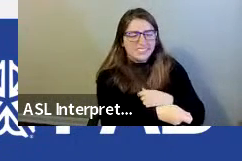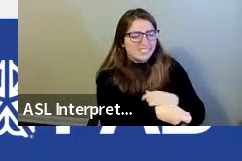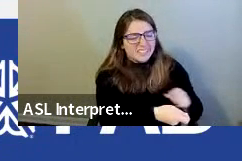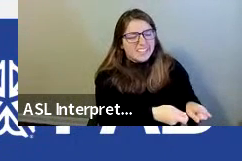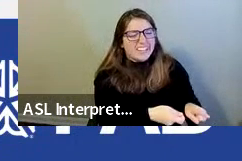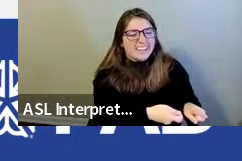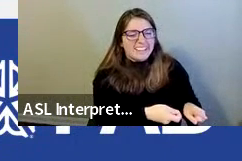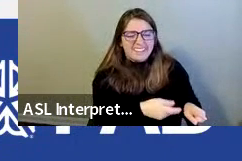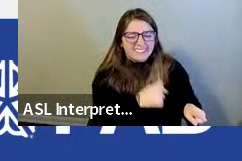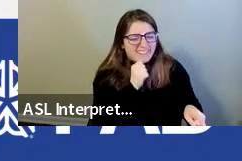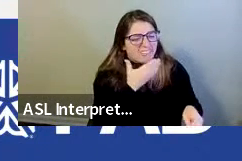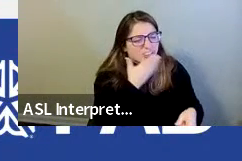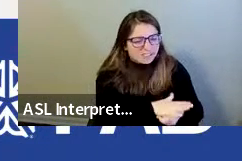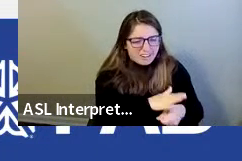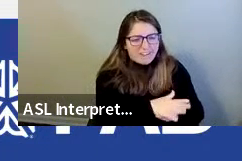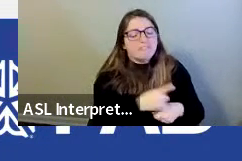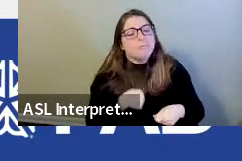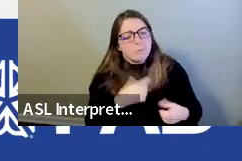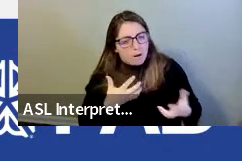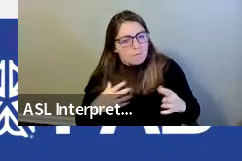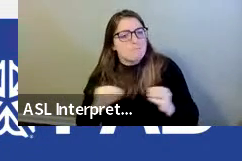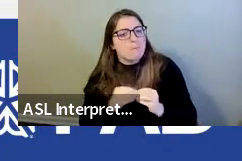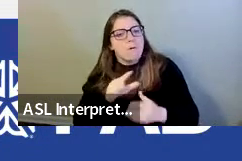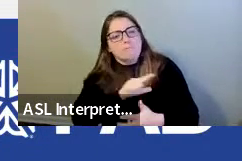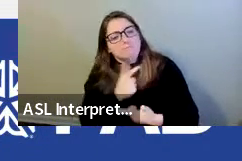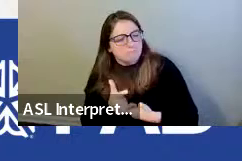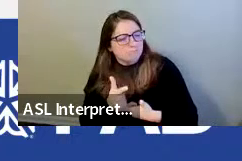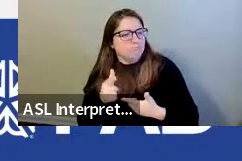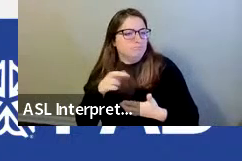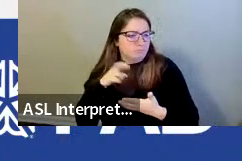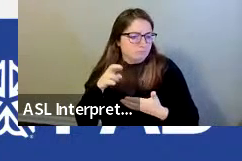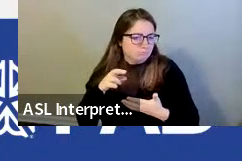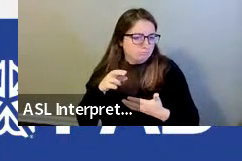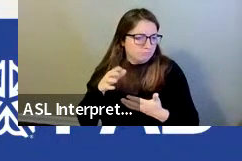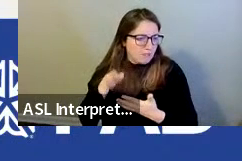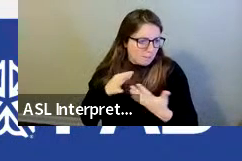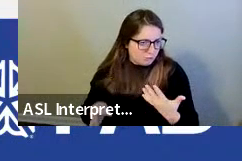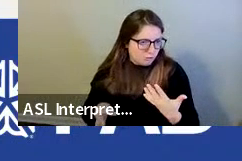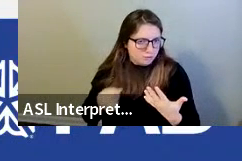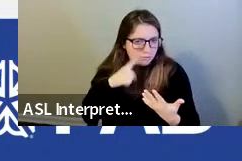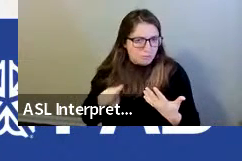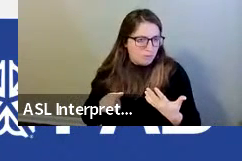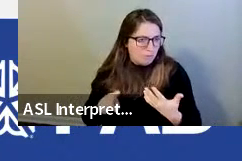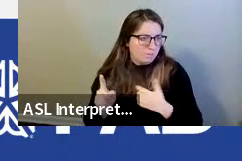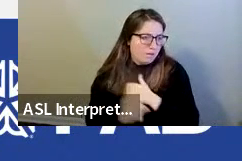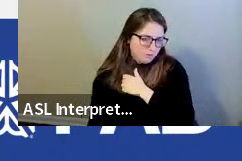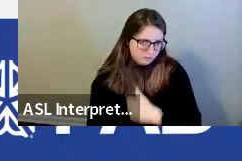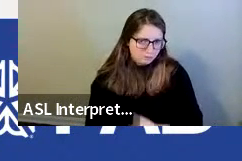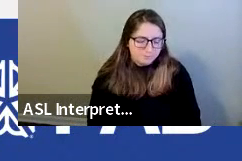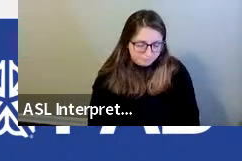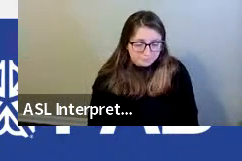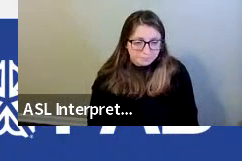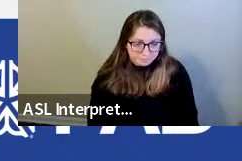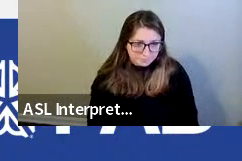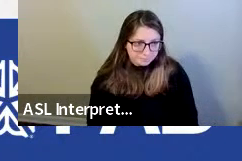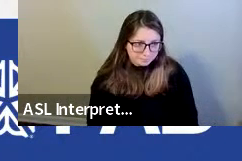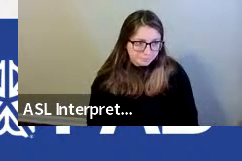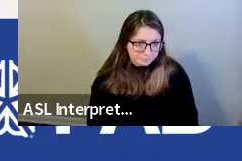is. So offering alternate outcomes and a potential restorative process, which we'll get more into later.